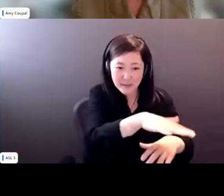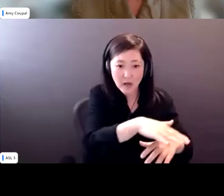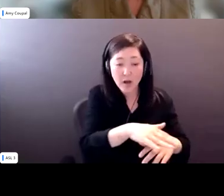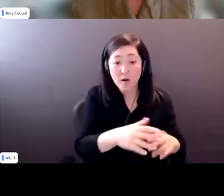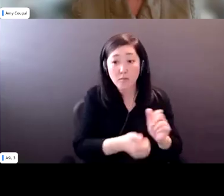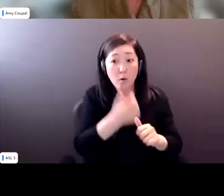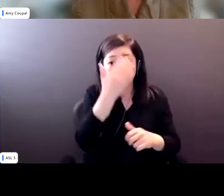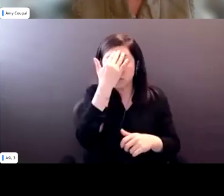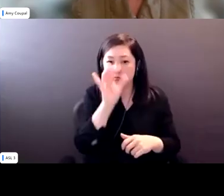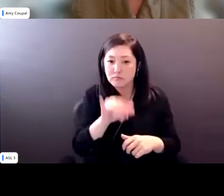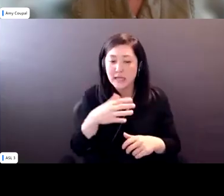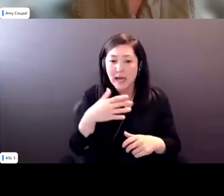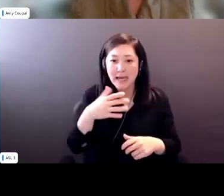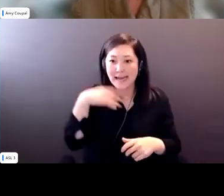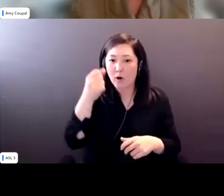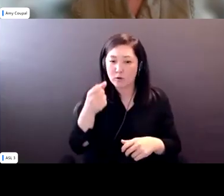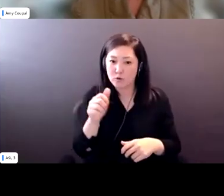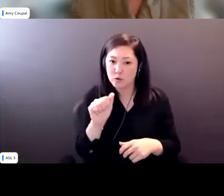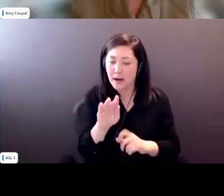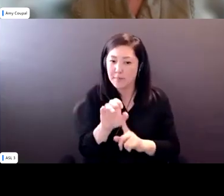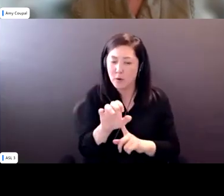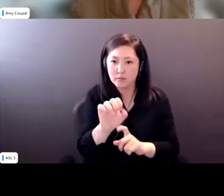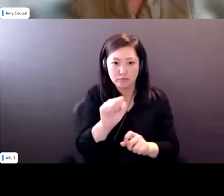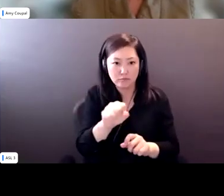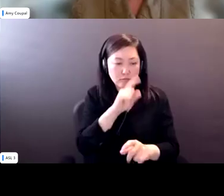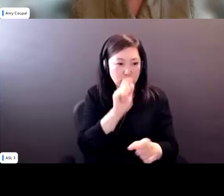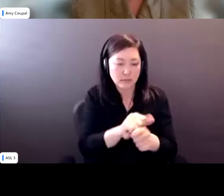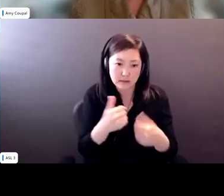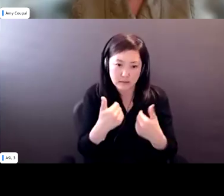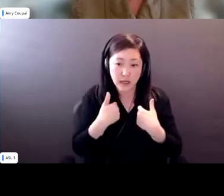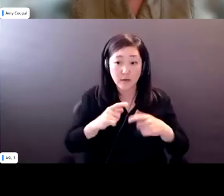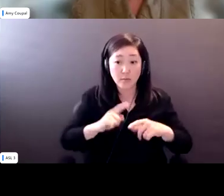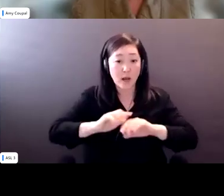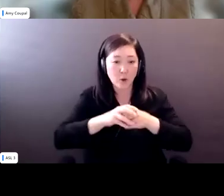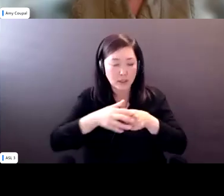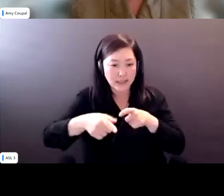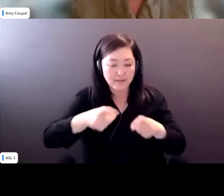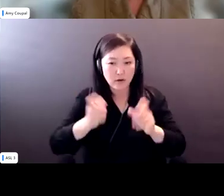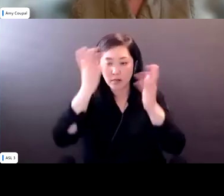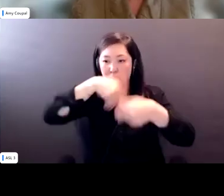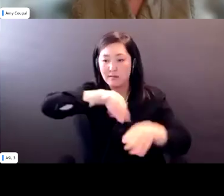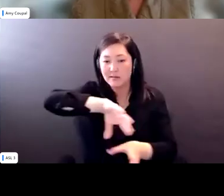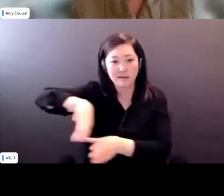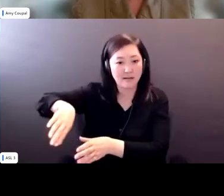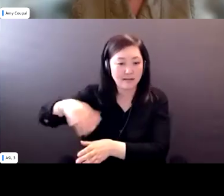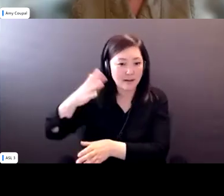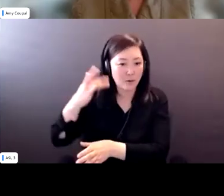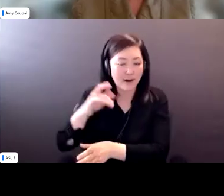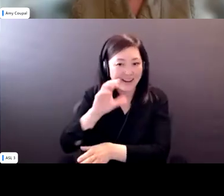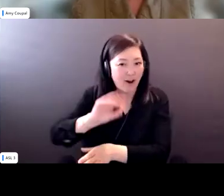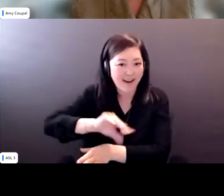The challenge is that coercive control often gets overlooked because it's not obvious and it